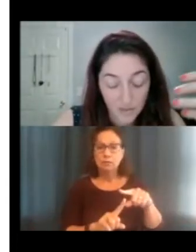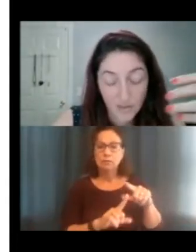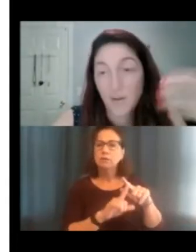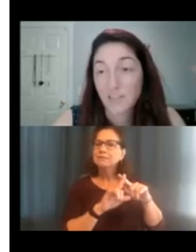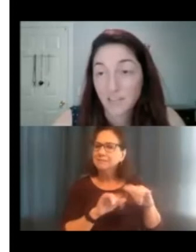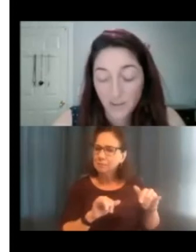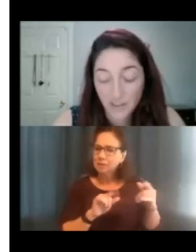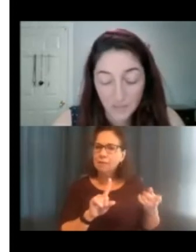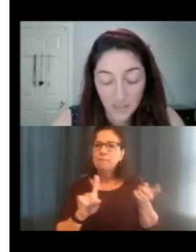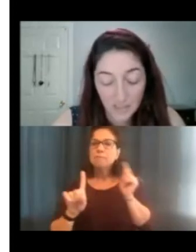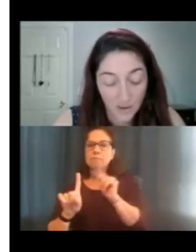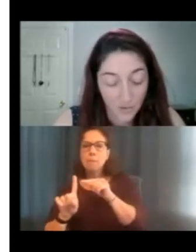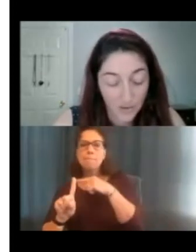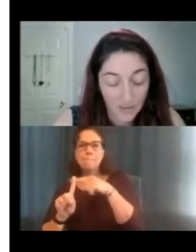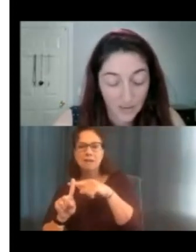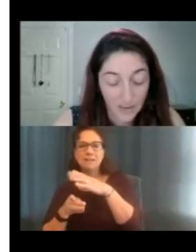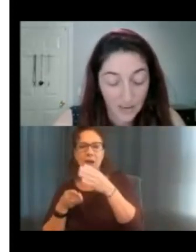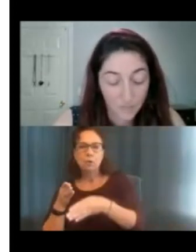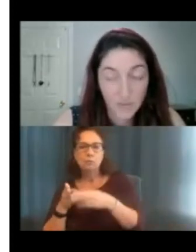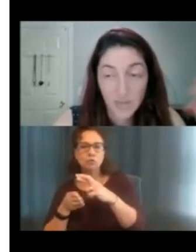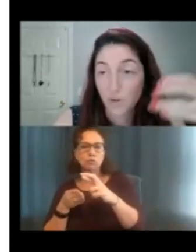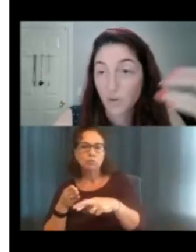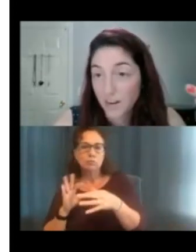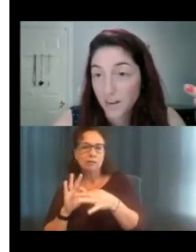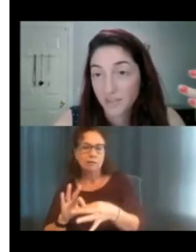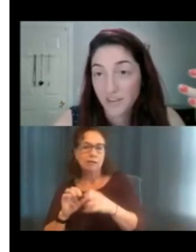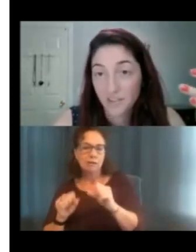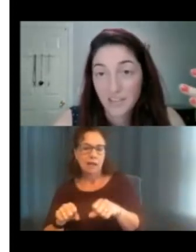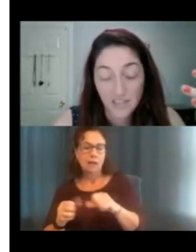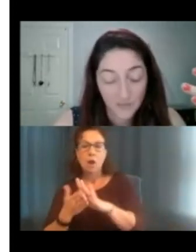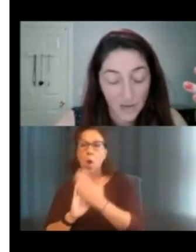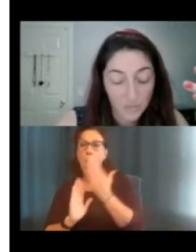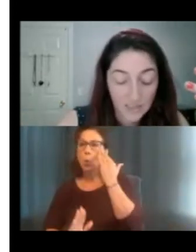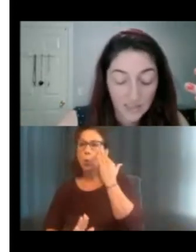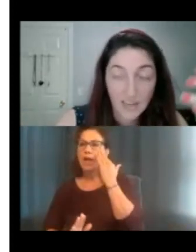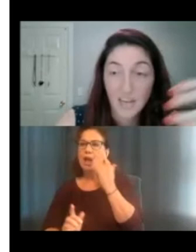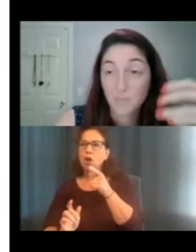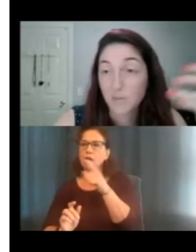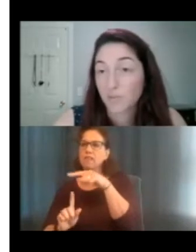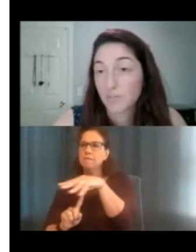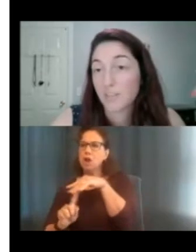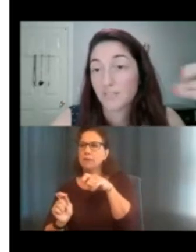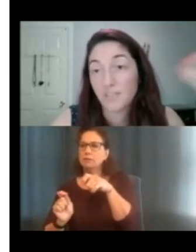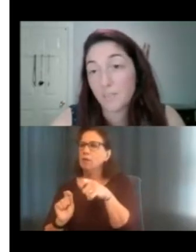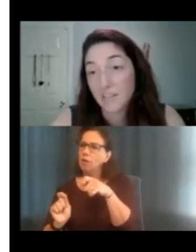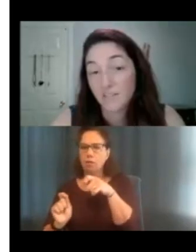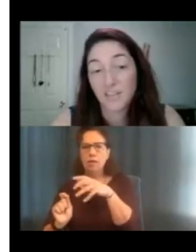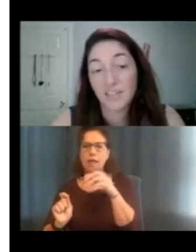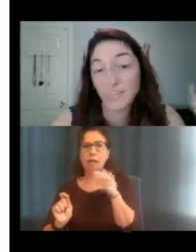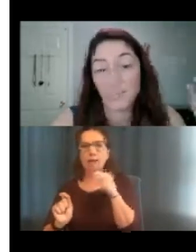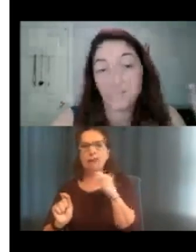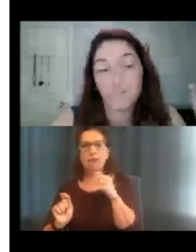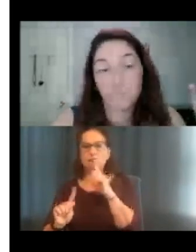with positive outcomes. So being more aware of subtleties in the environment and being more responsive to